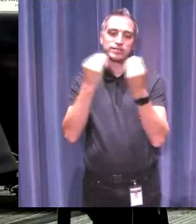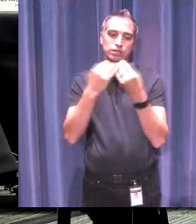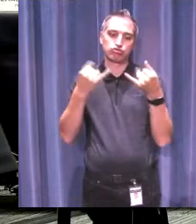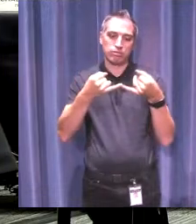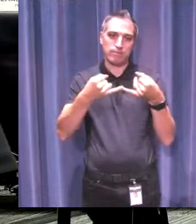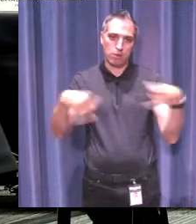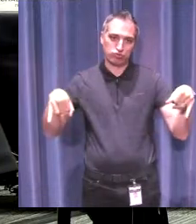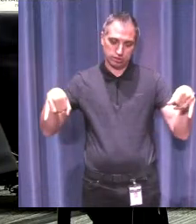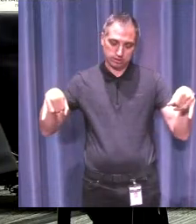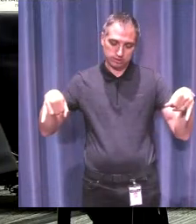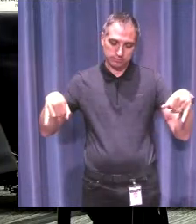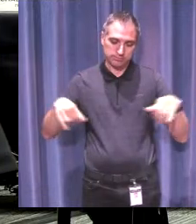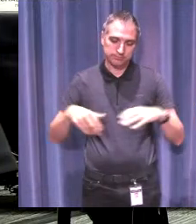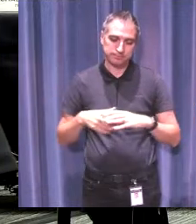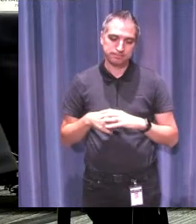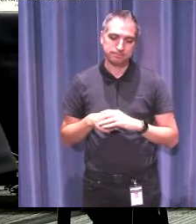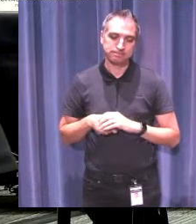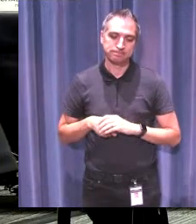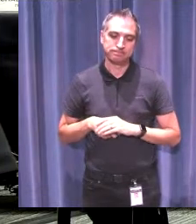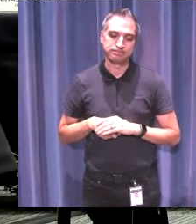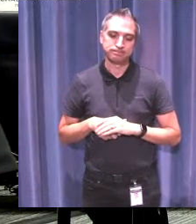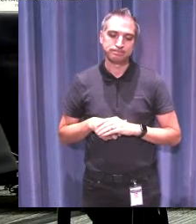And